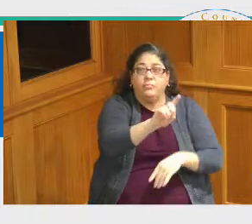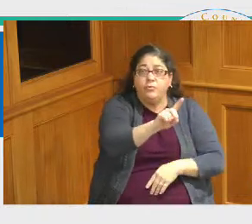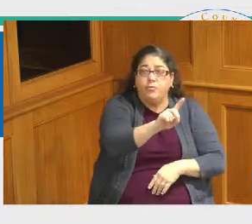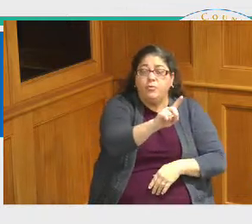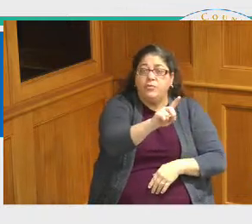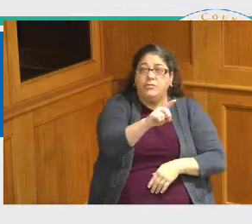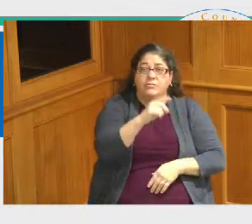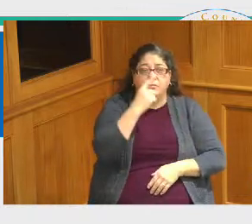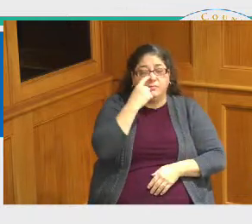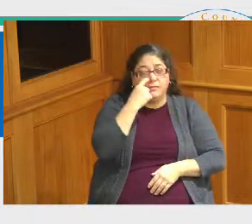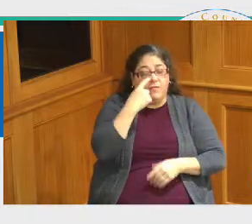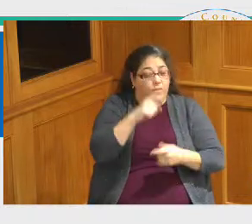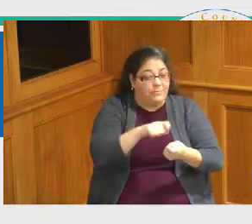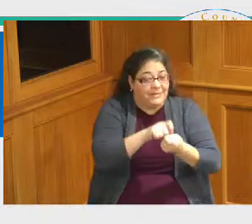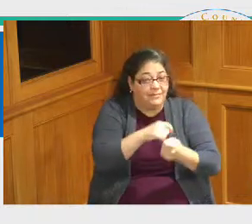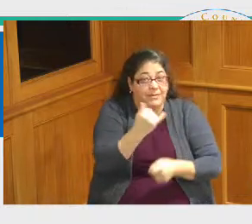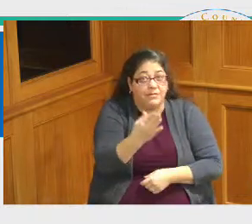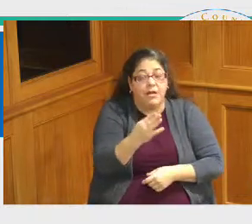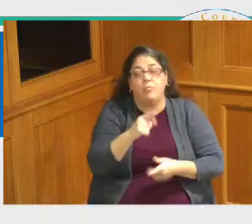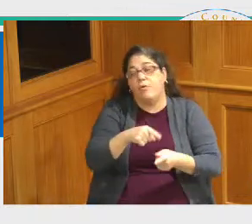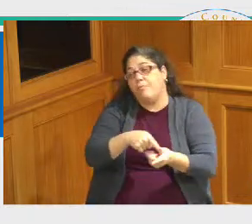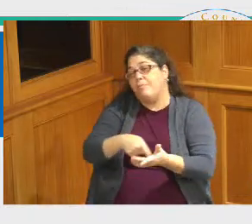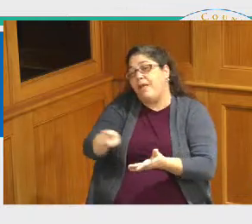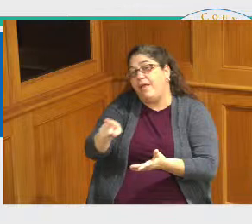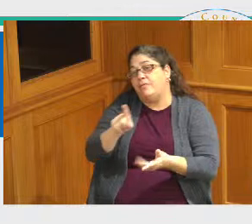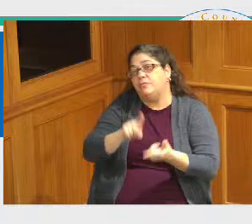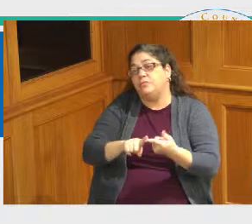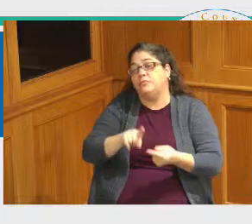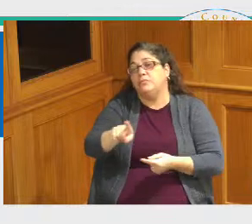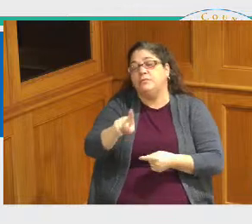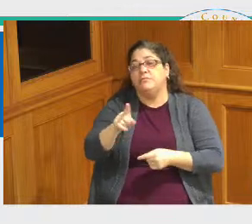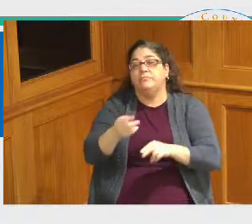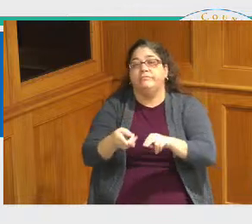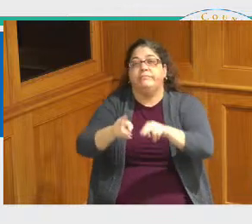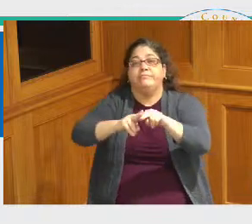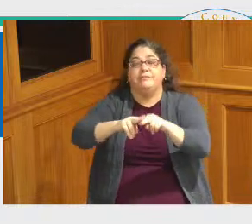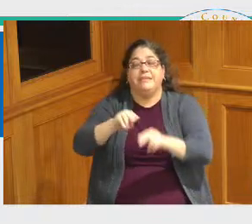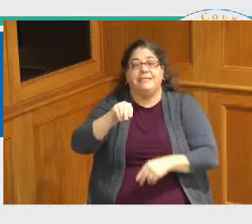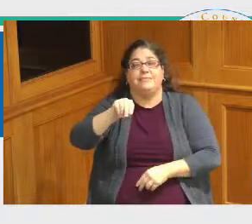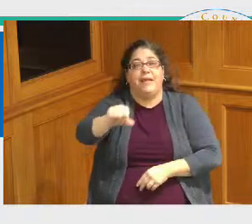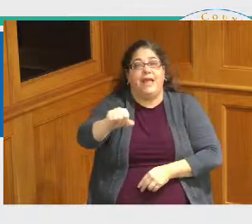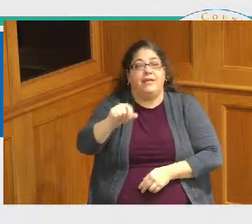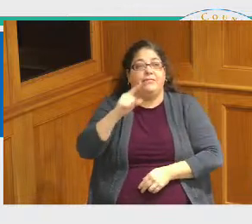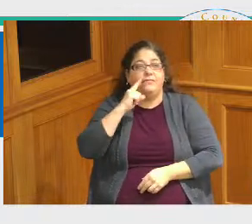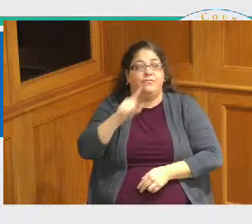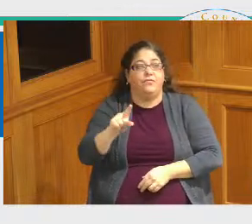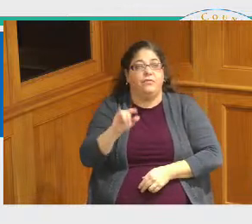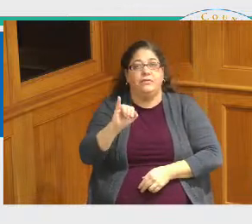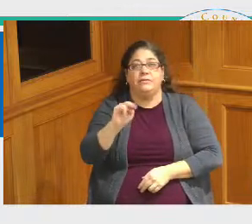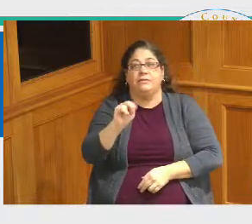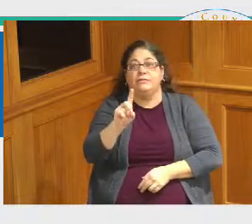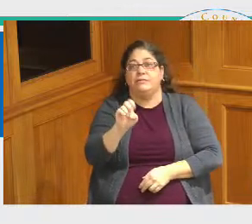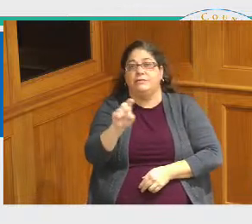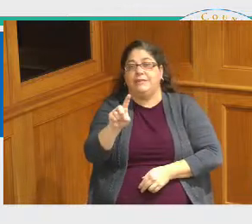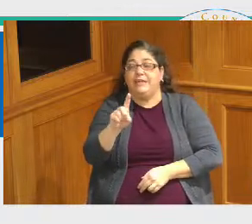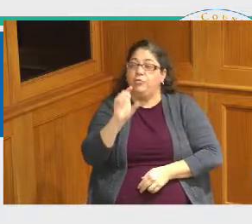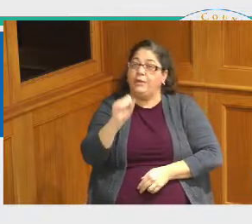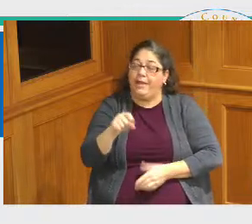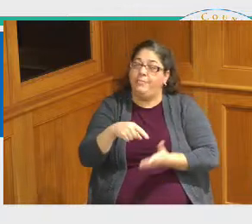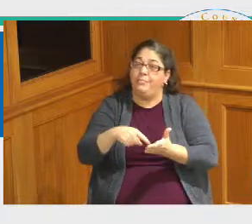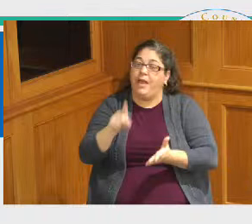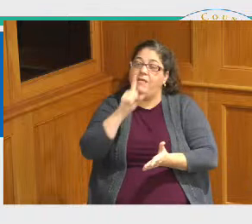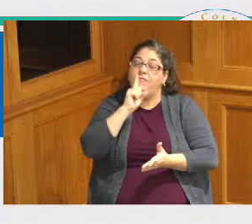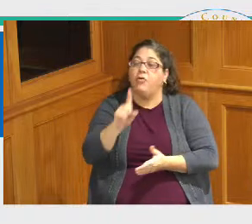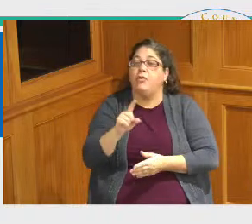jobs, or paying to increase the spend. Like for Indeed, you can get a sponsored position, and that would increase